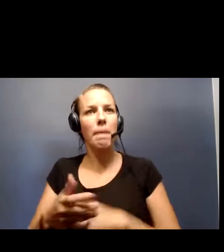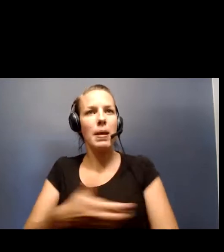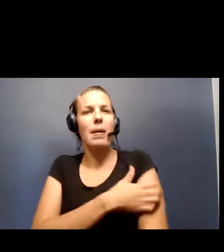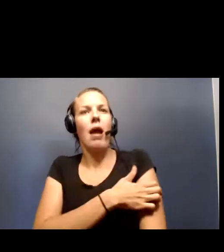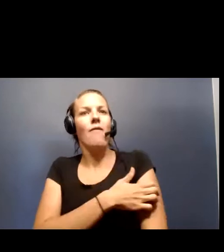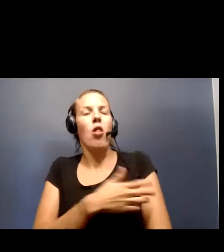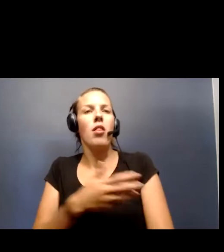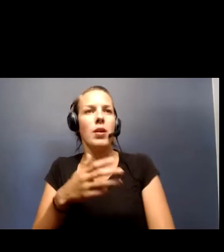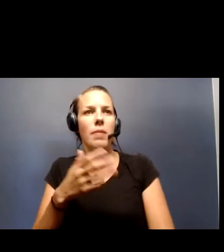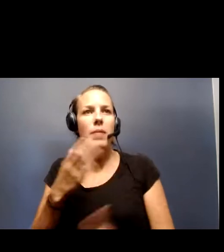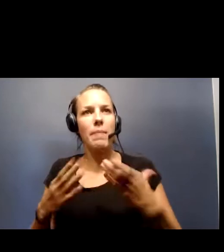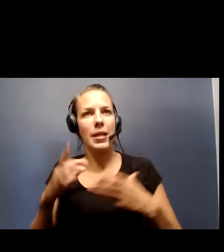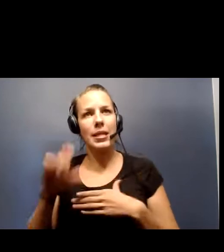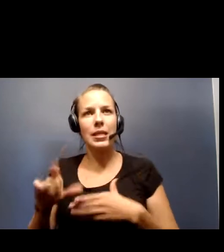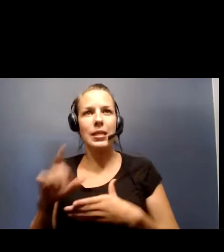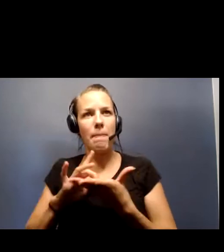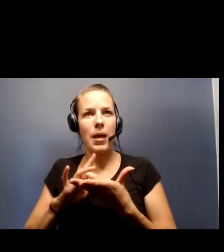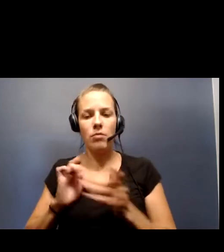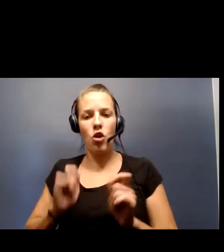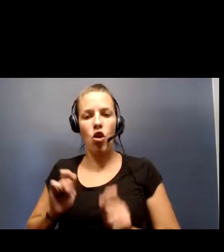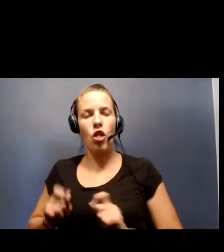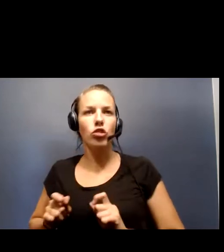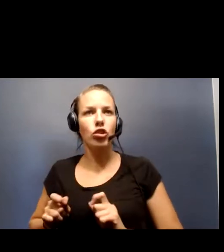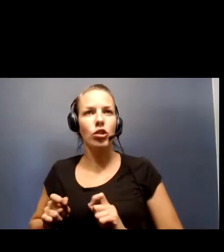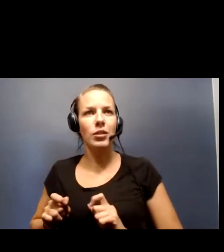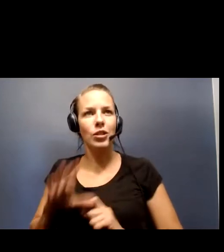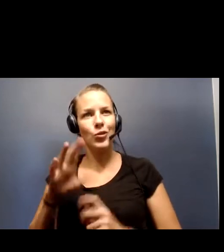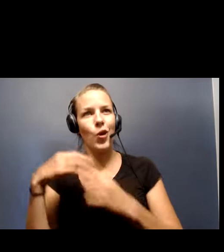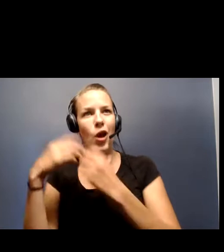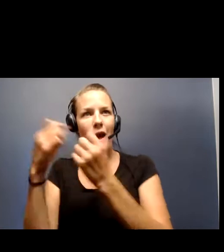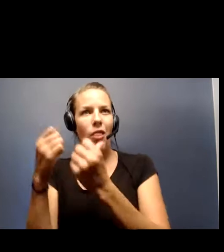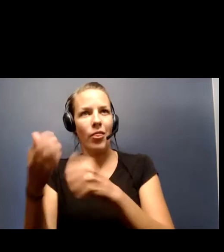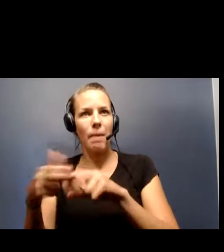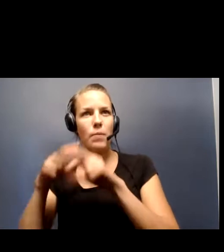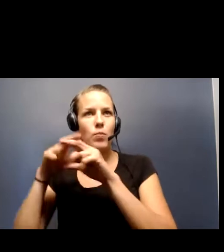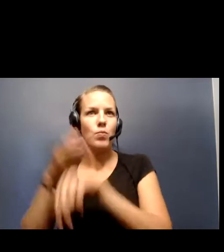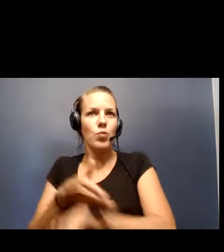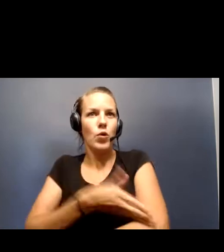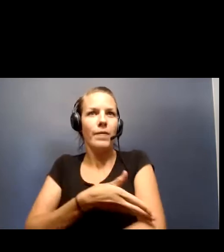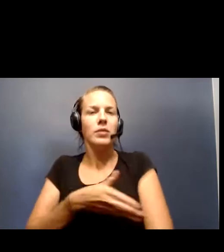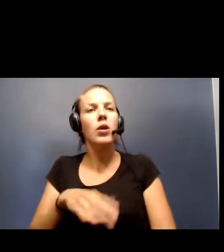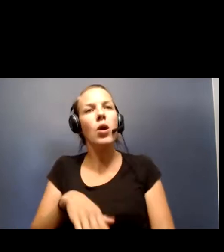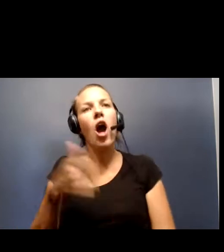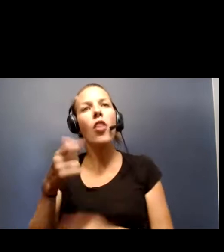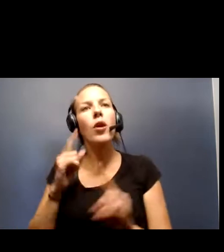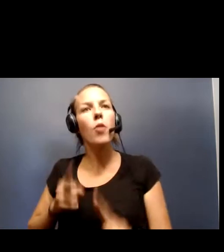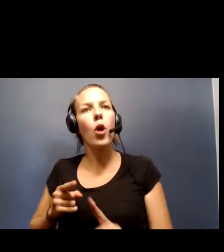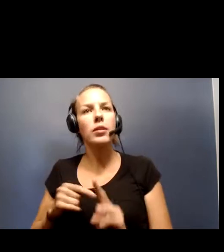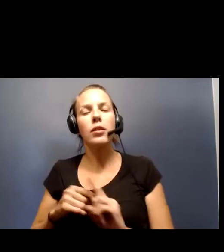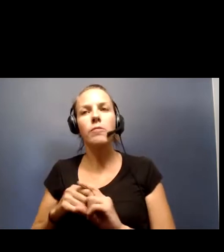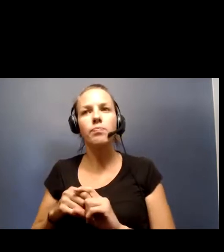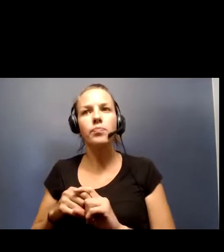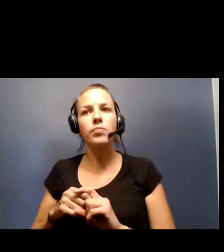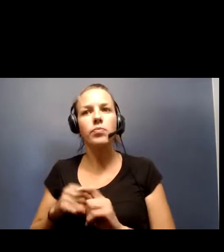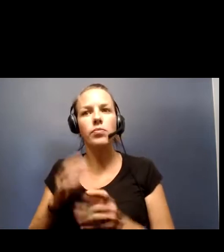you may need to have some of your medications altered as your health conditions improve. And one other point to make is that the